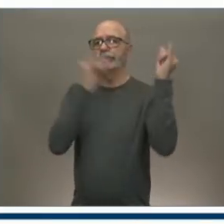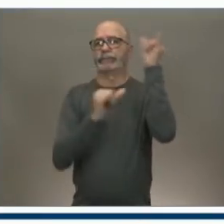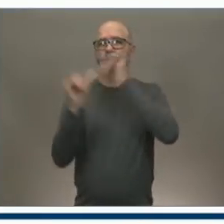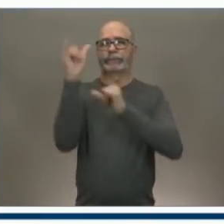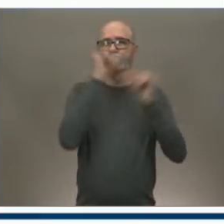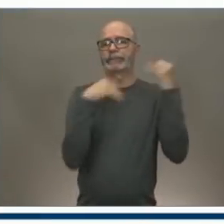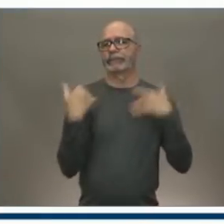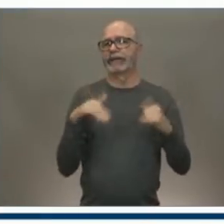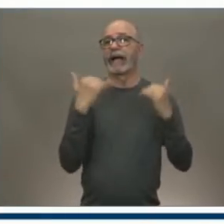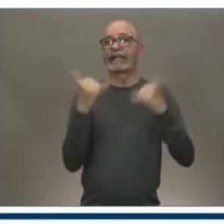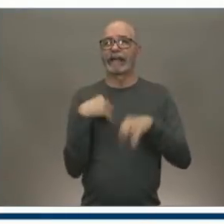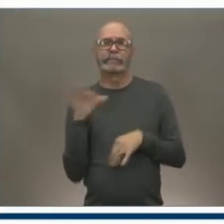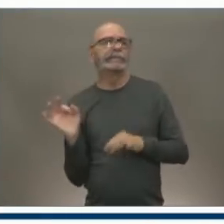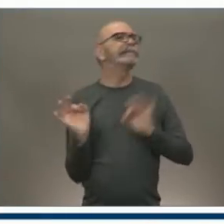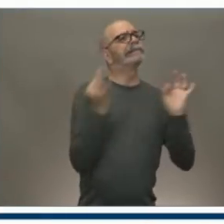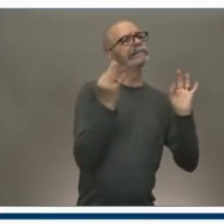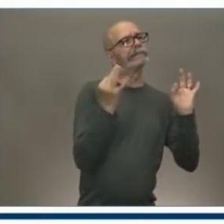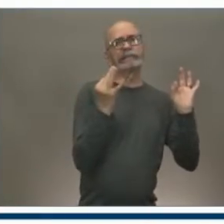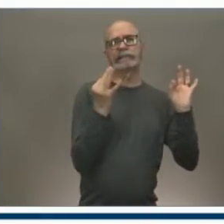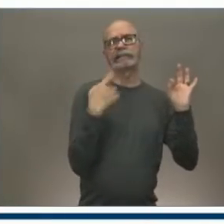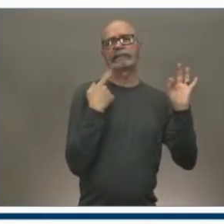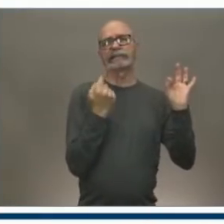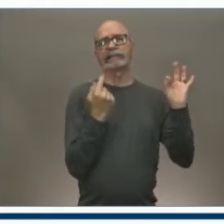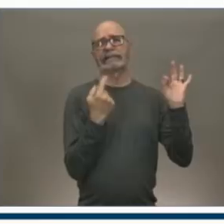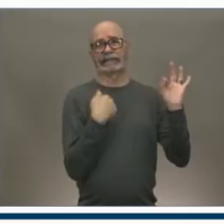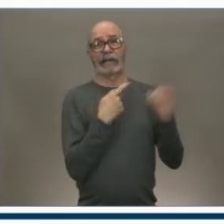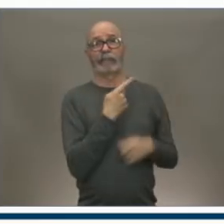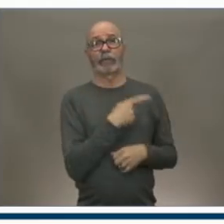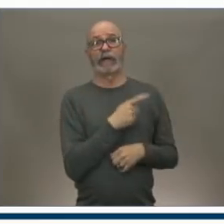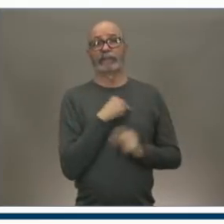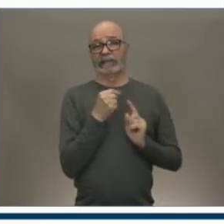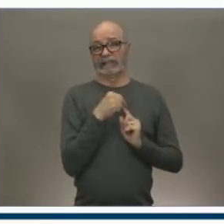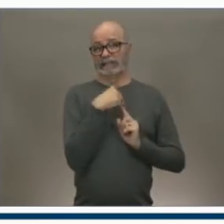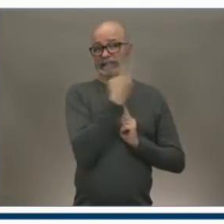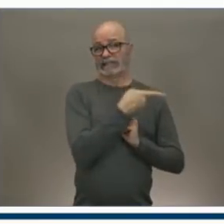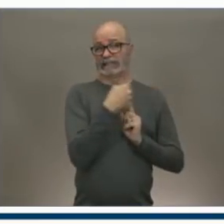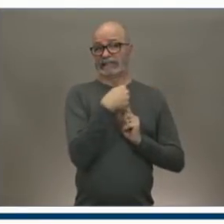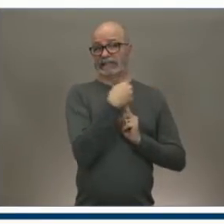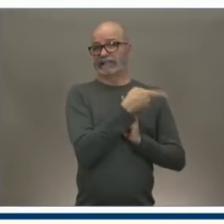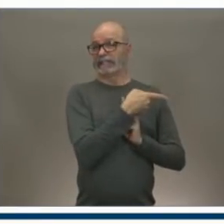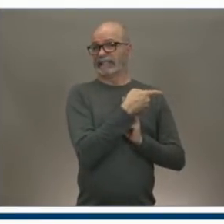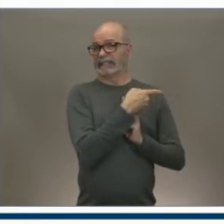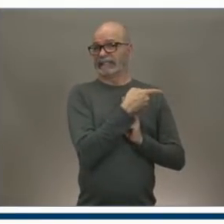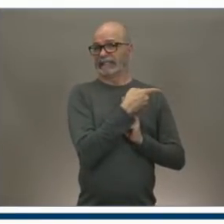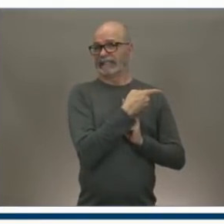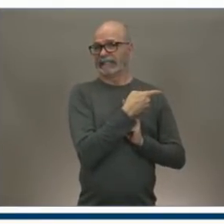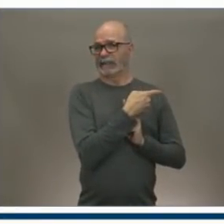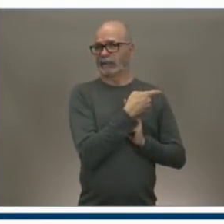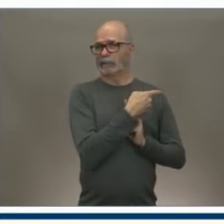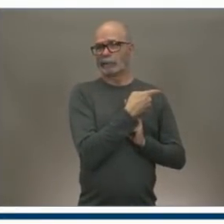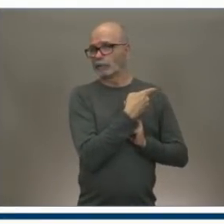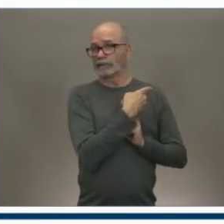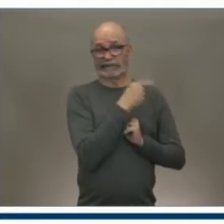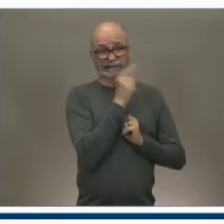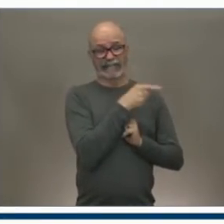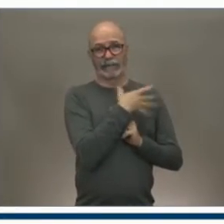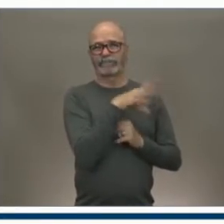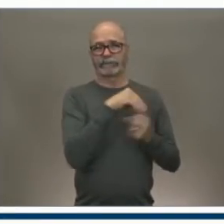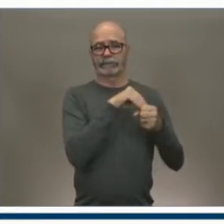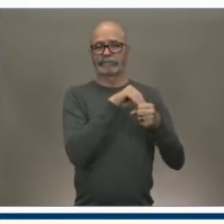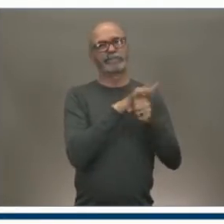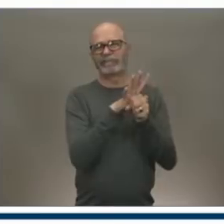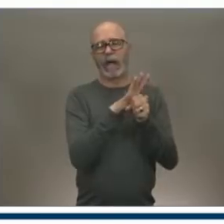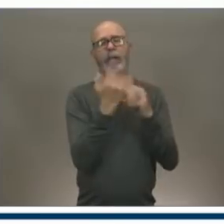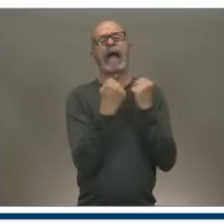country and in one of our sister provinces close to home. It doesn't take long for COVID-19 to spread, and knowing that there are